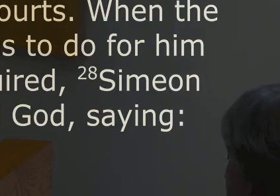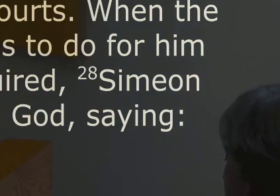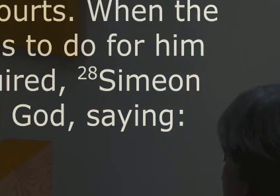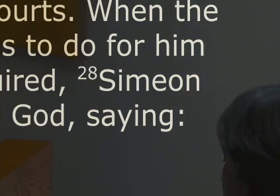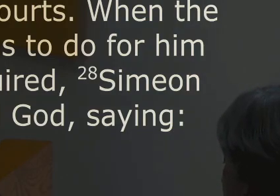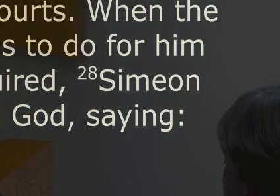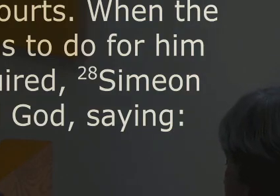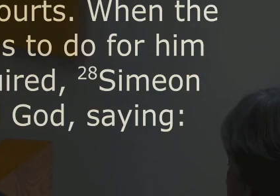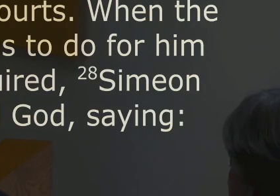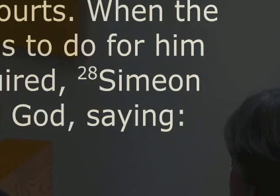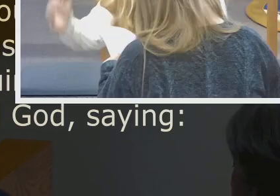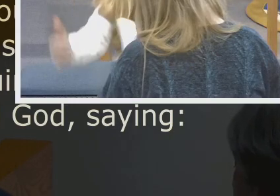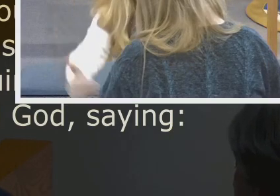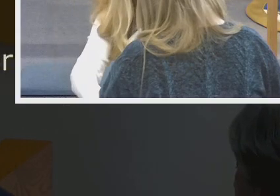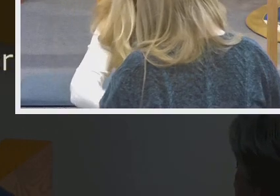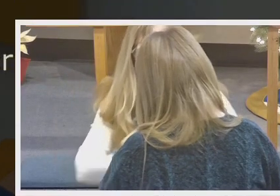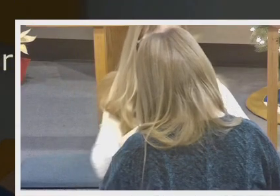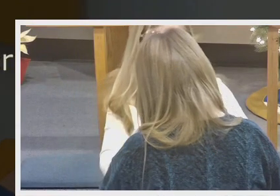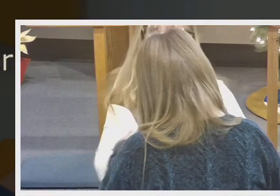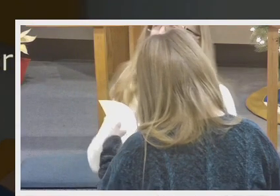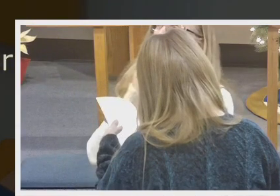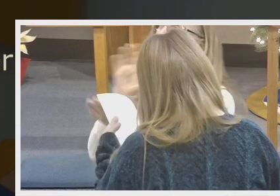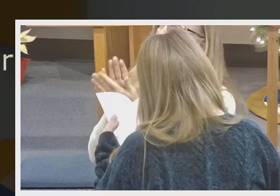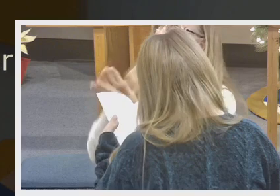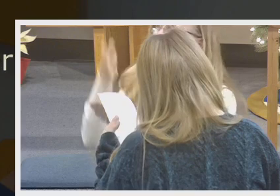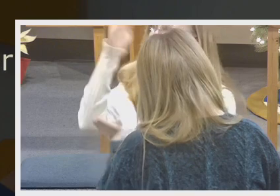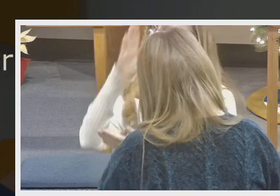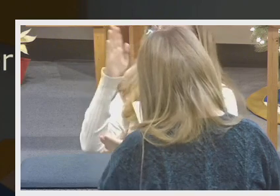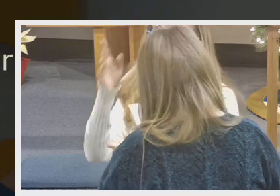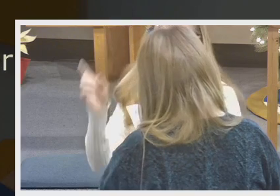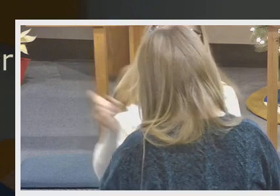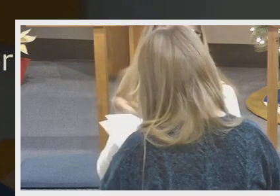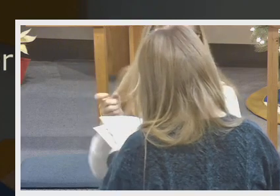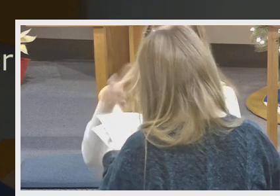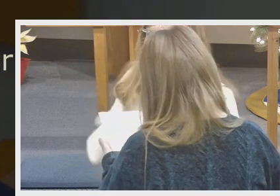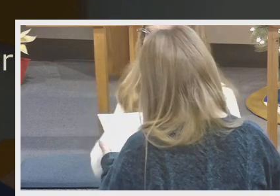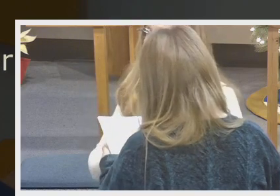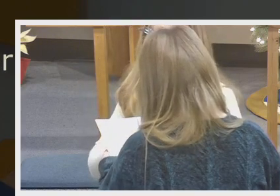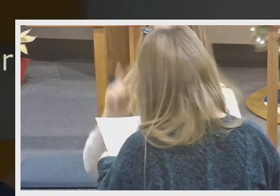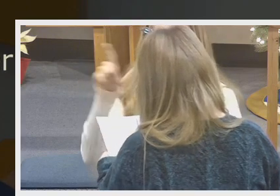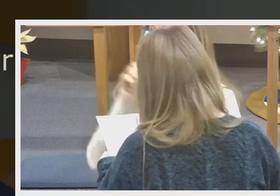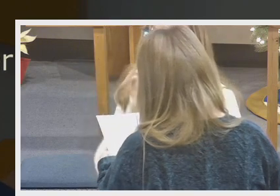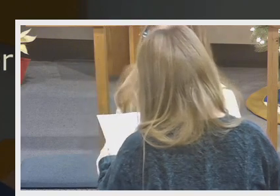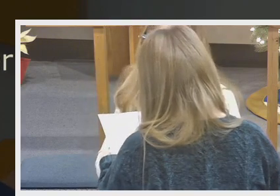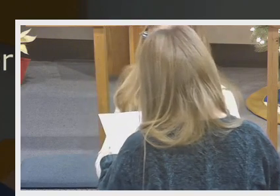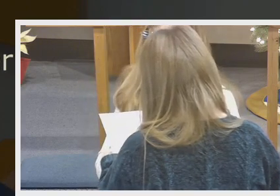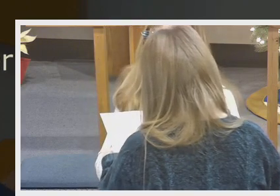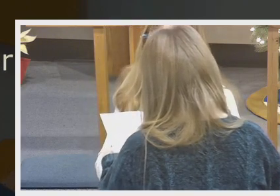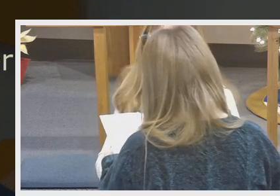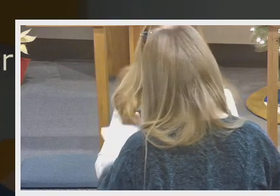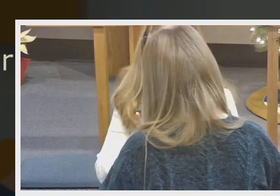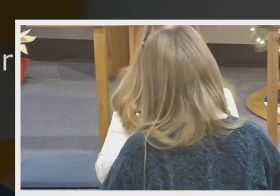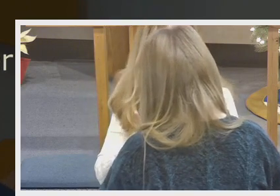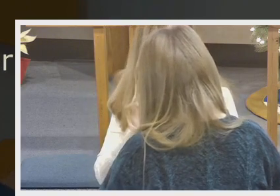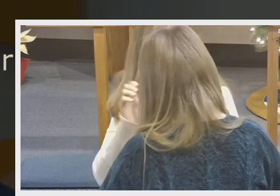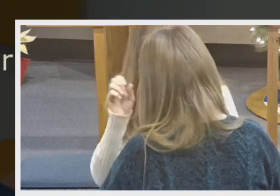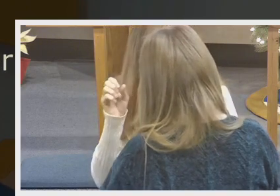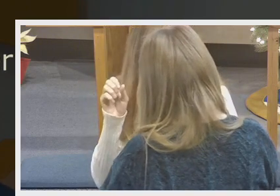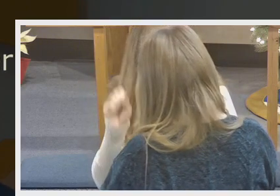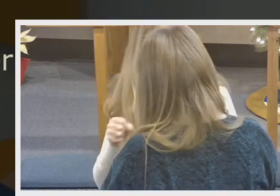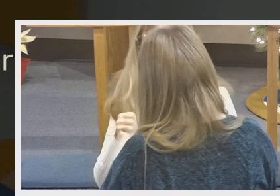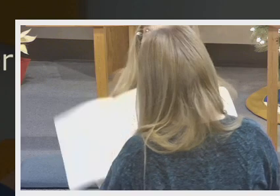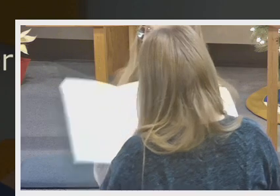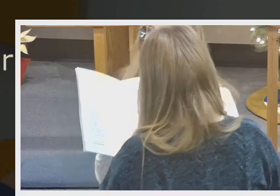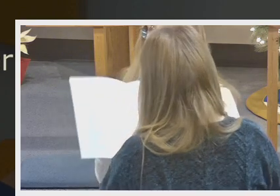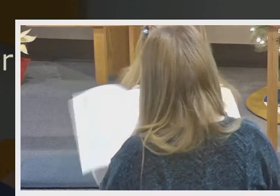in his arms and praised God, saying, "Sovereign Lord, as you have promised, you may now dismiss your